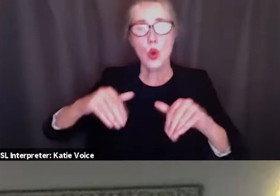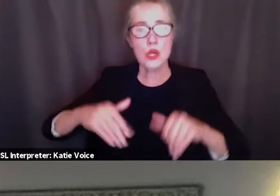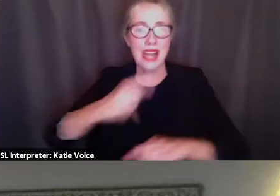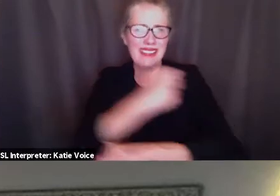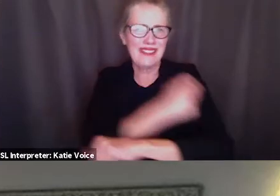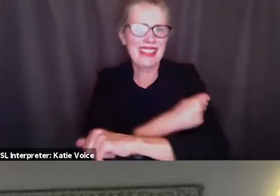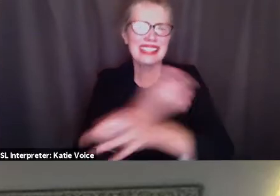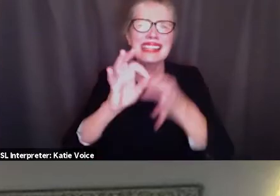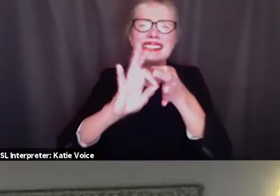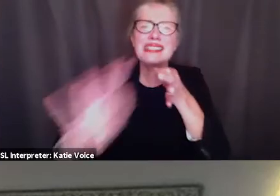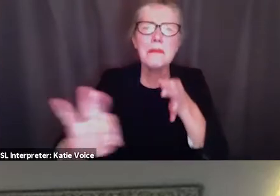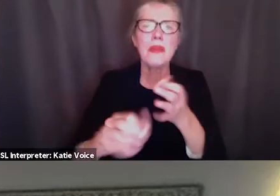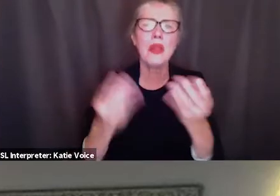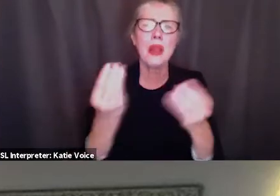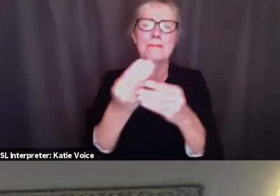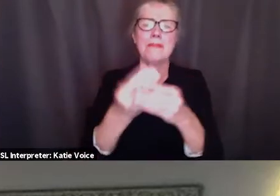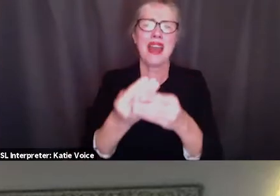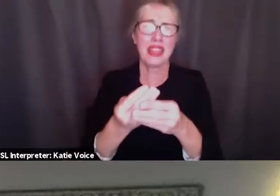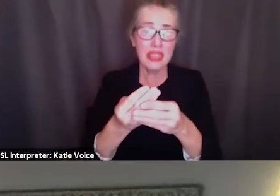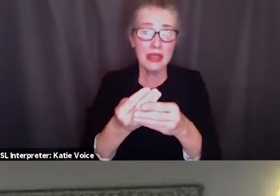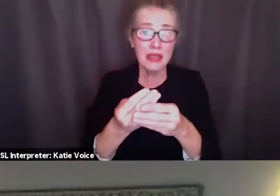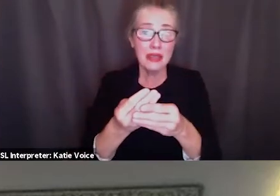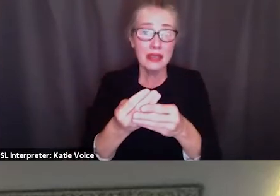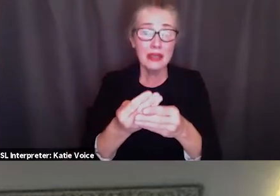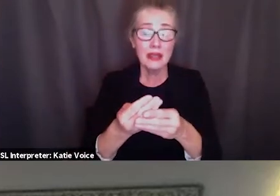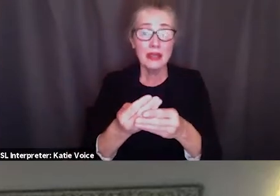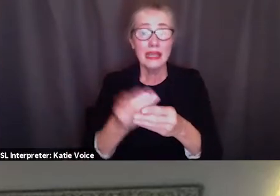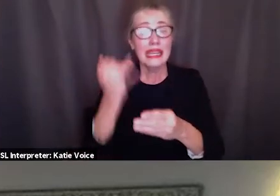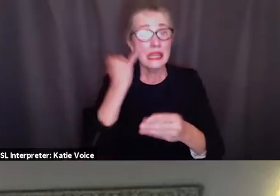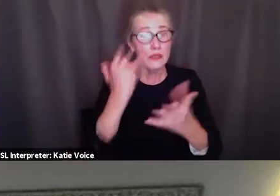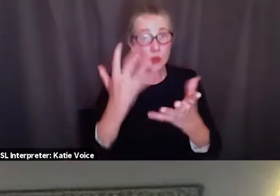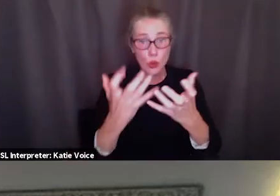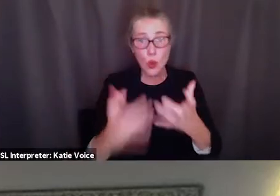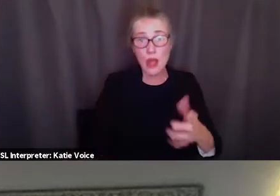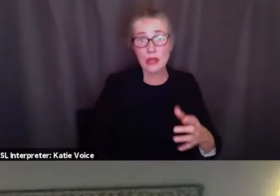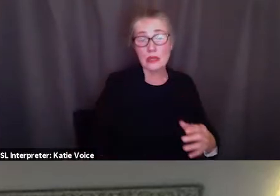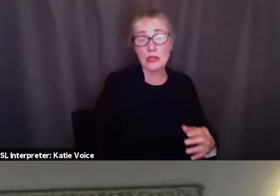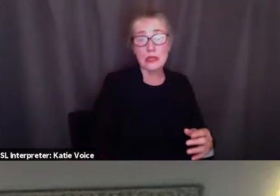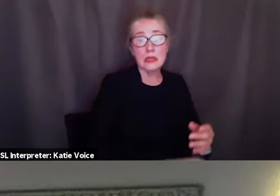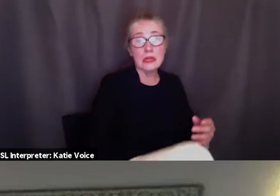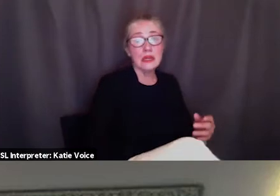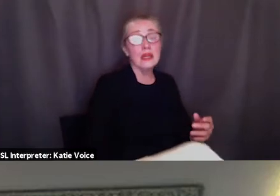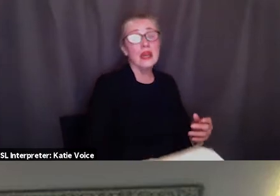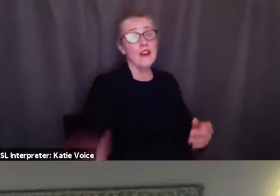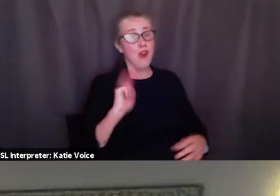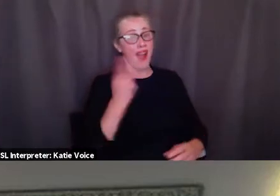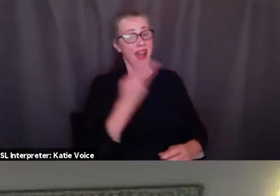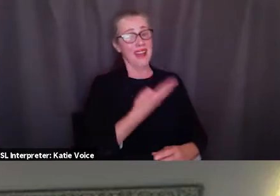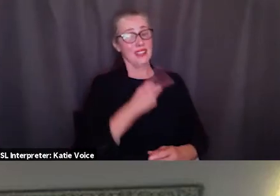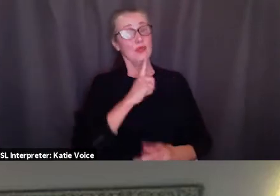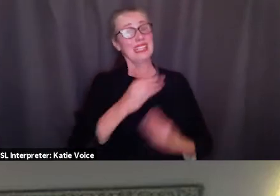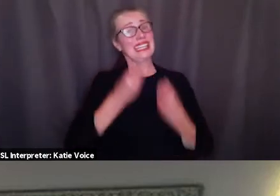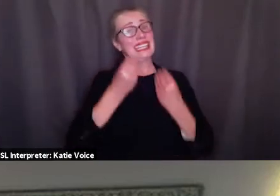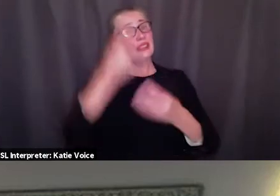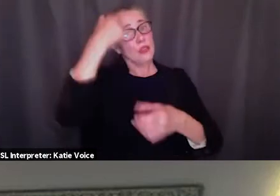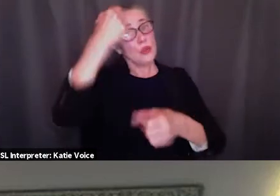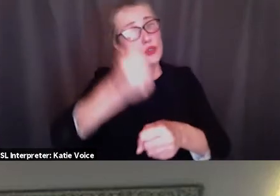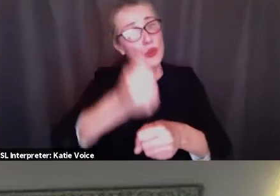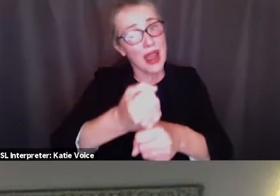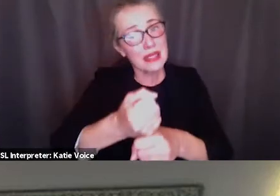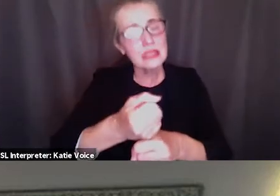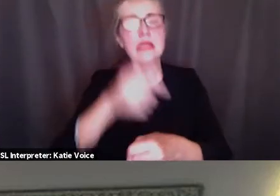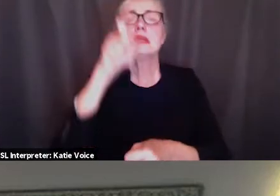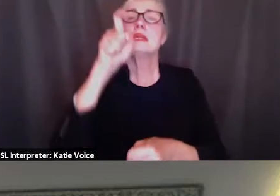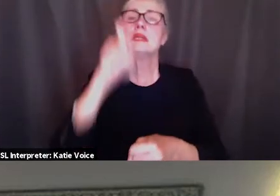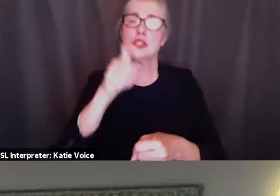simple. And so if you want to truly be trusted, I suggest you start by being